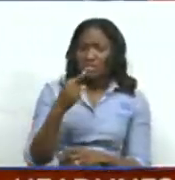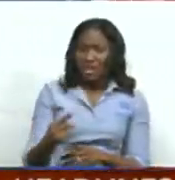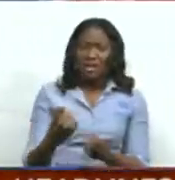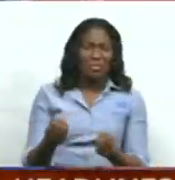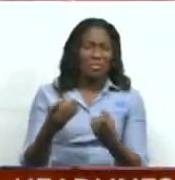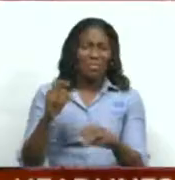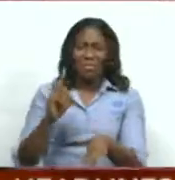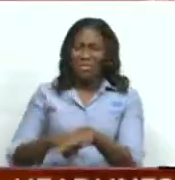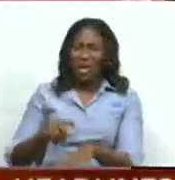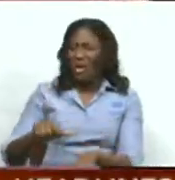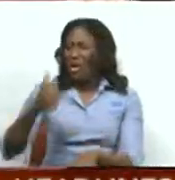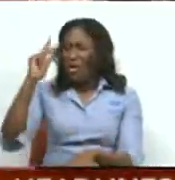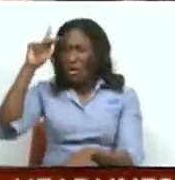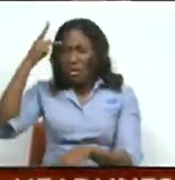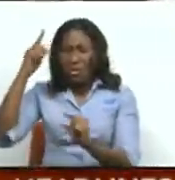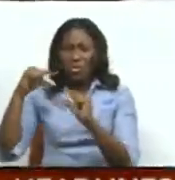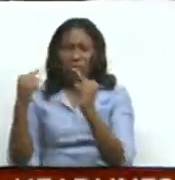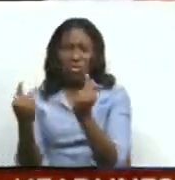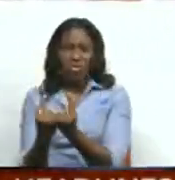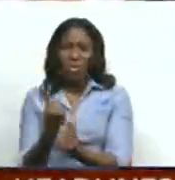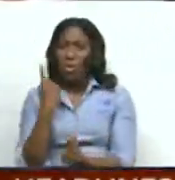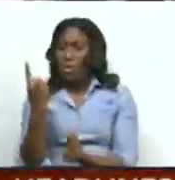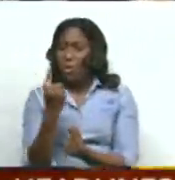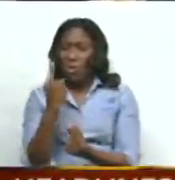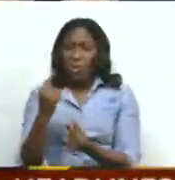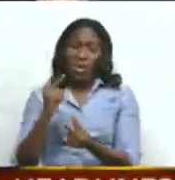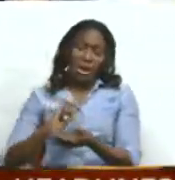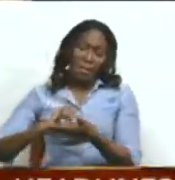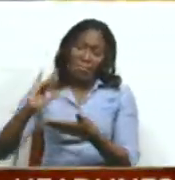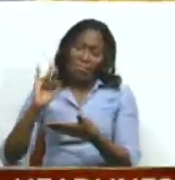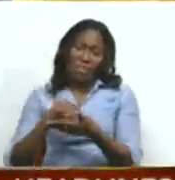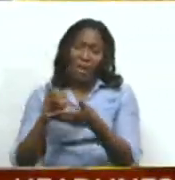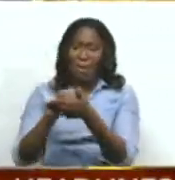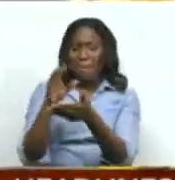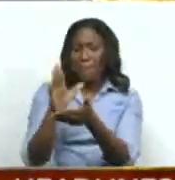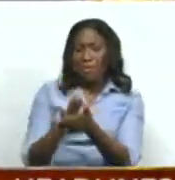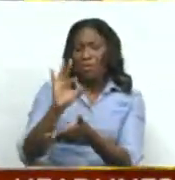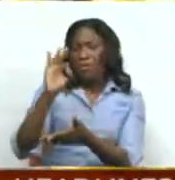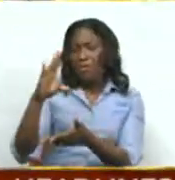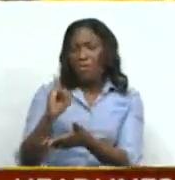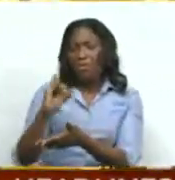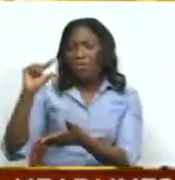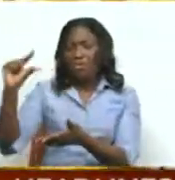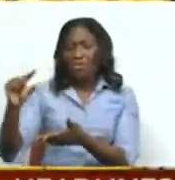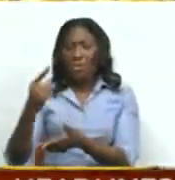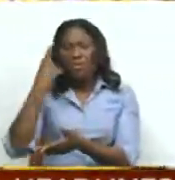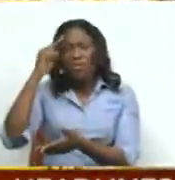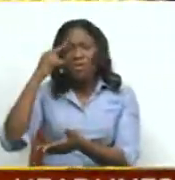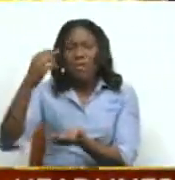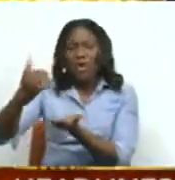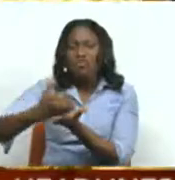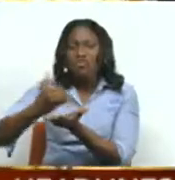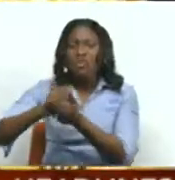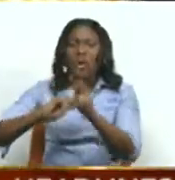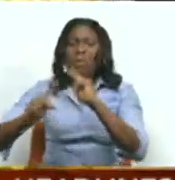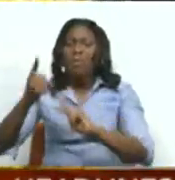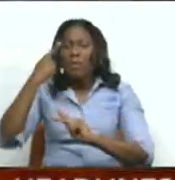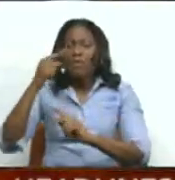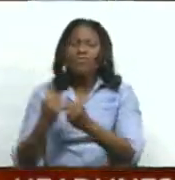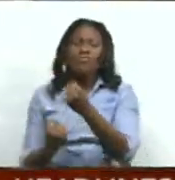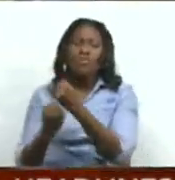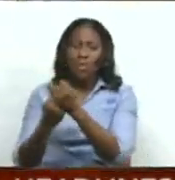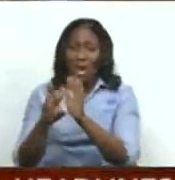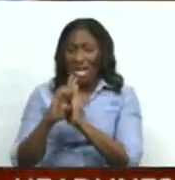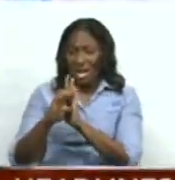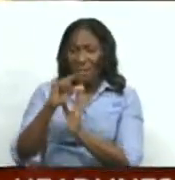so-called third parties only have a presence on social media and no real supporters. Last year, the party formed a coalition with the Gary Griffith-led